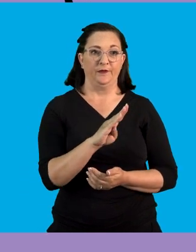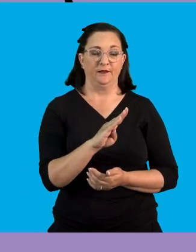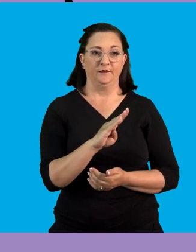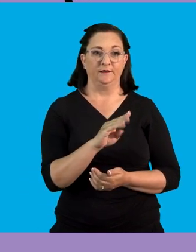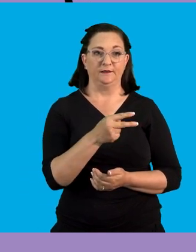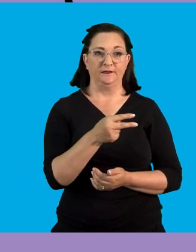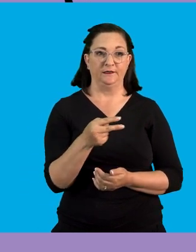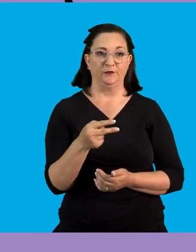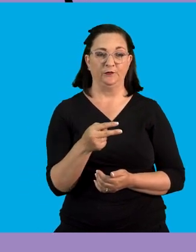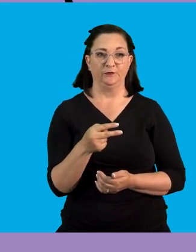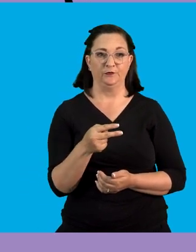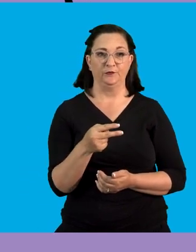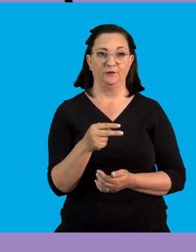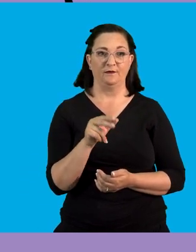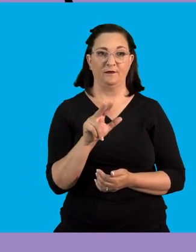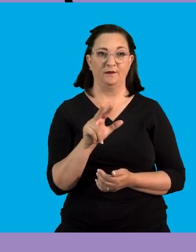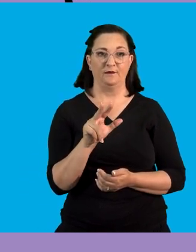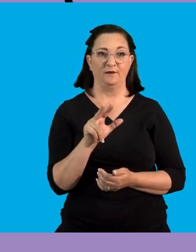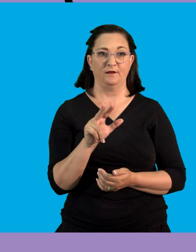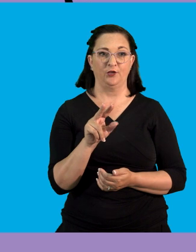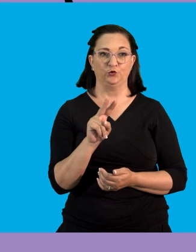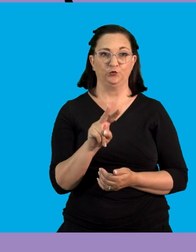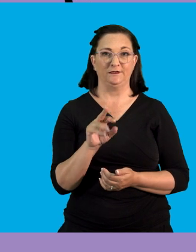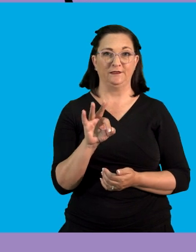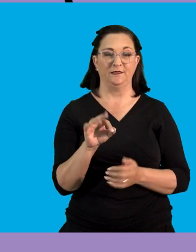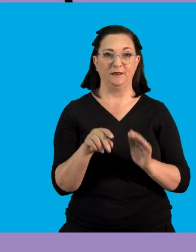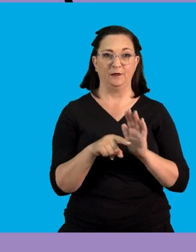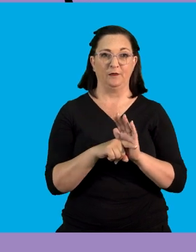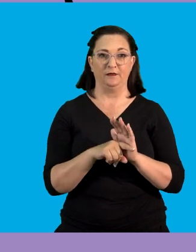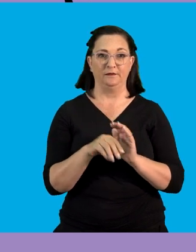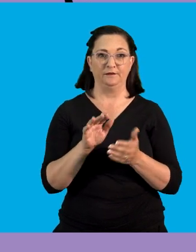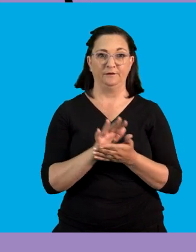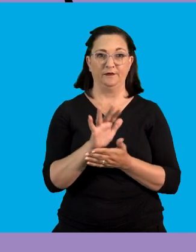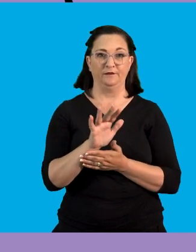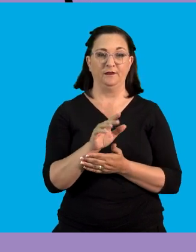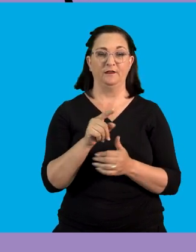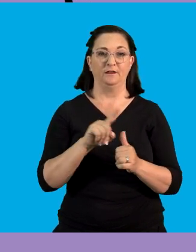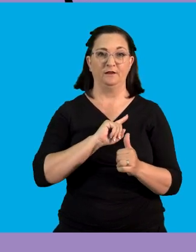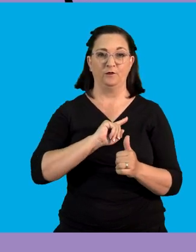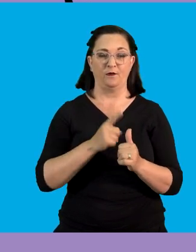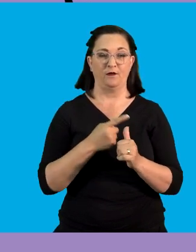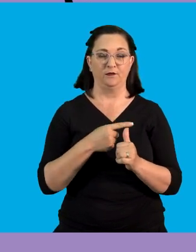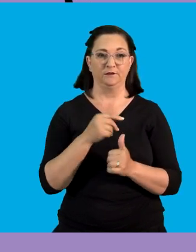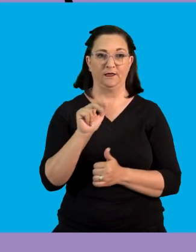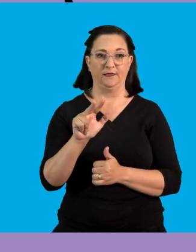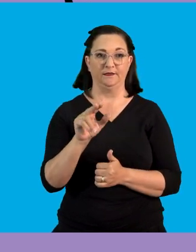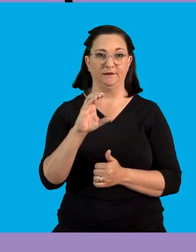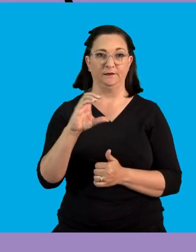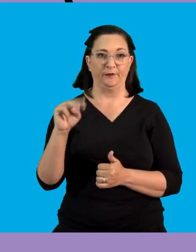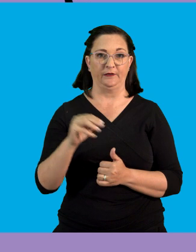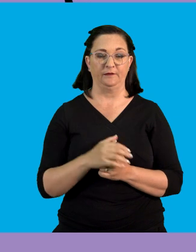So line AB would be equals to 23 minus 15 is 8